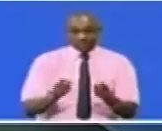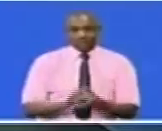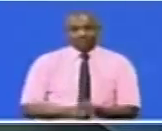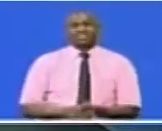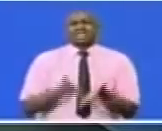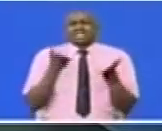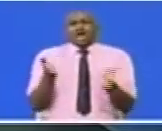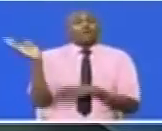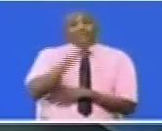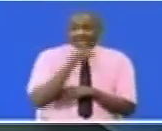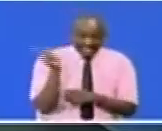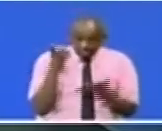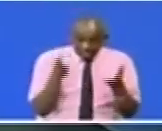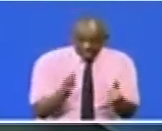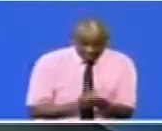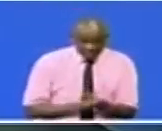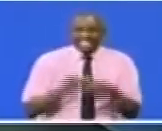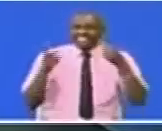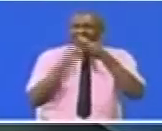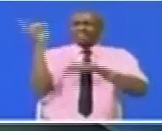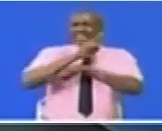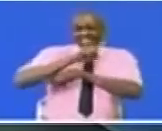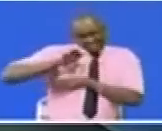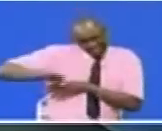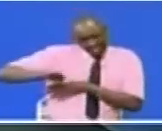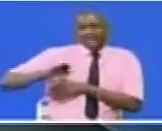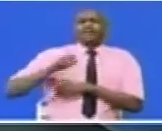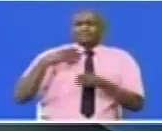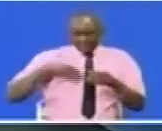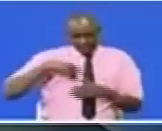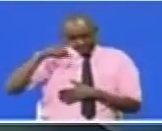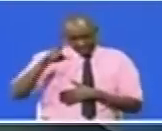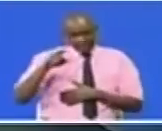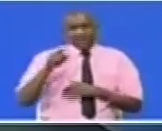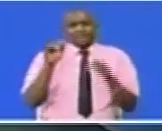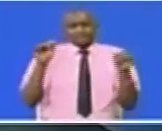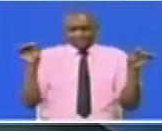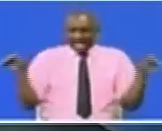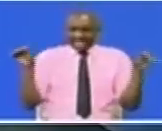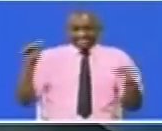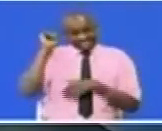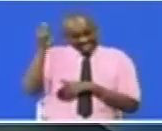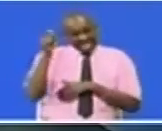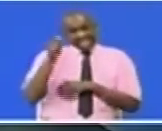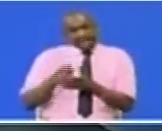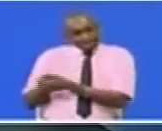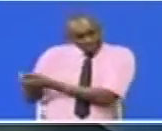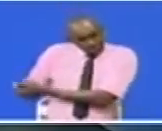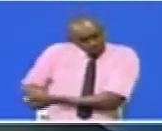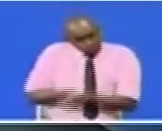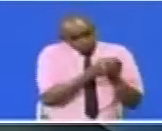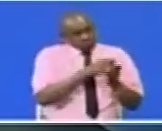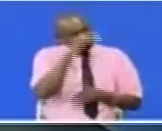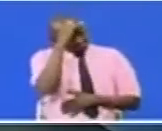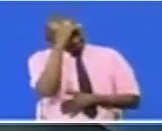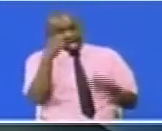And while back in Nairobi, in 7 days' time, players will be teeing off at the Barclays Kenya Open and the European Challenge Tour, a first